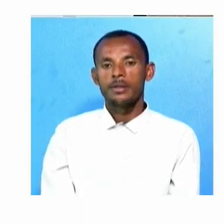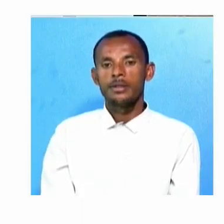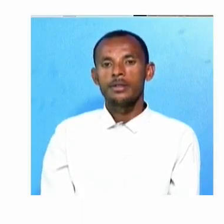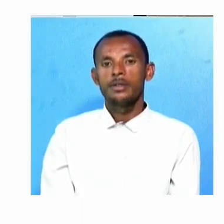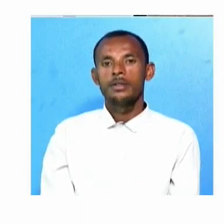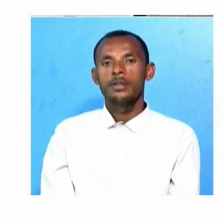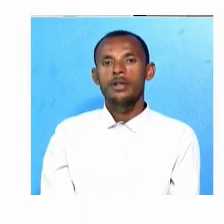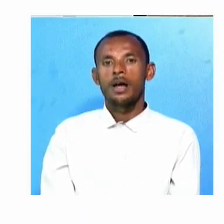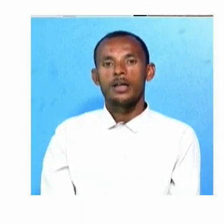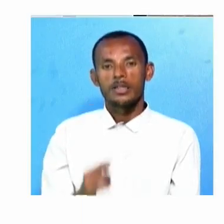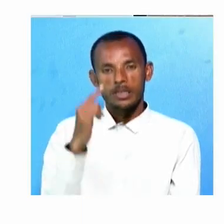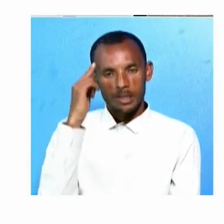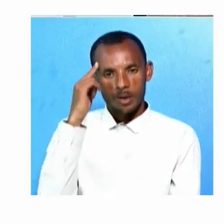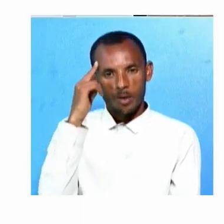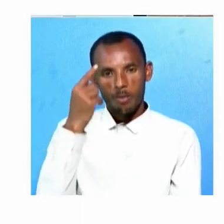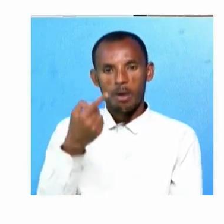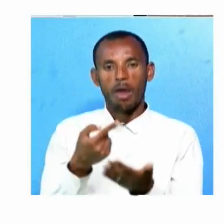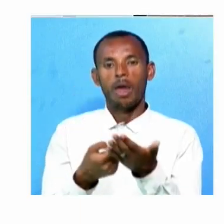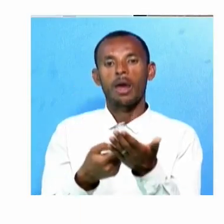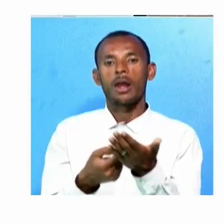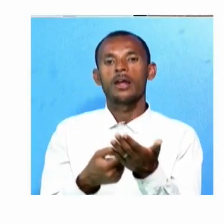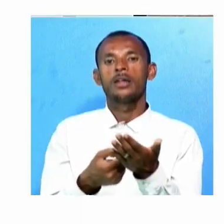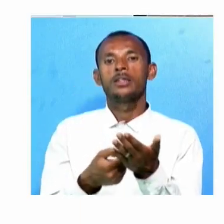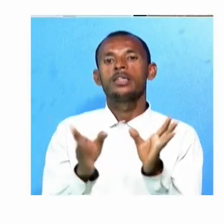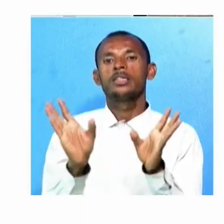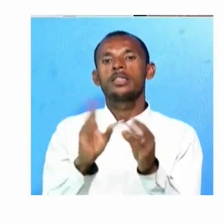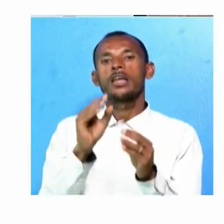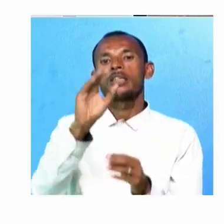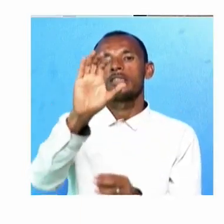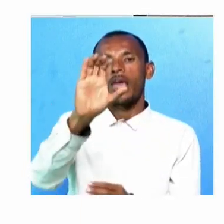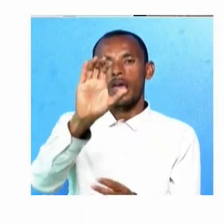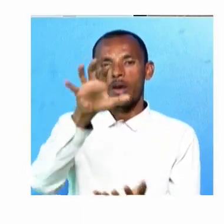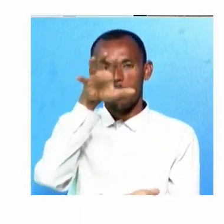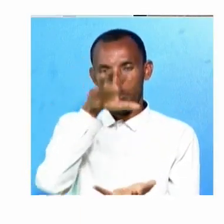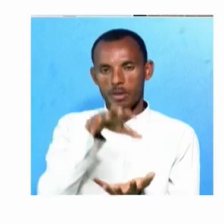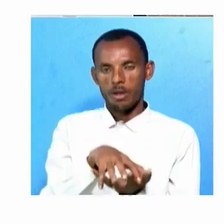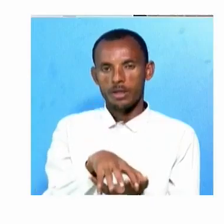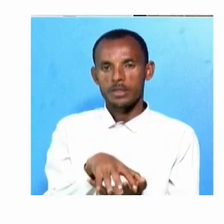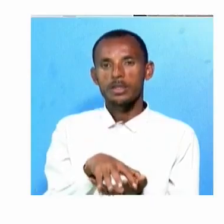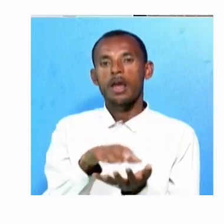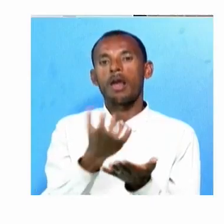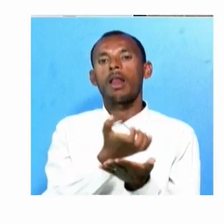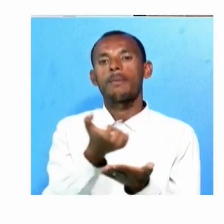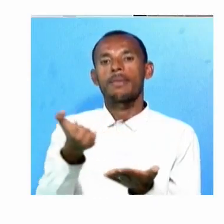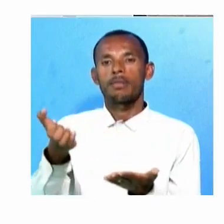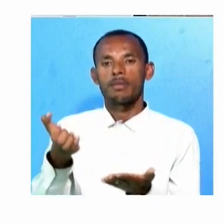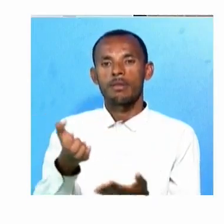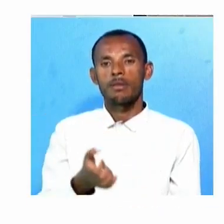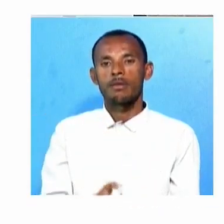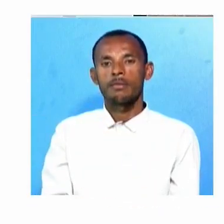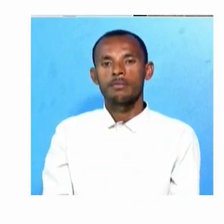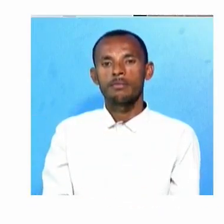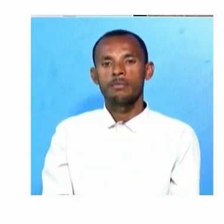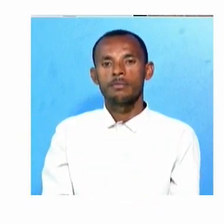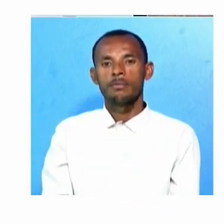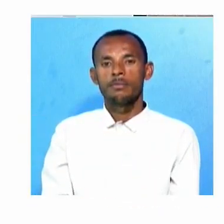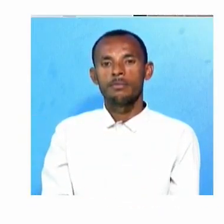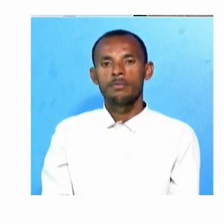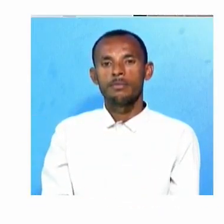Assume here set C contains the elements